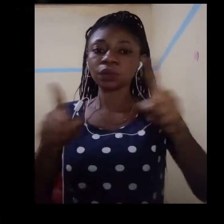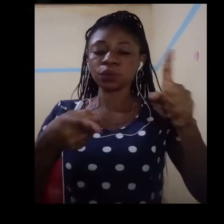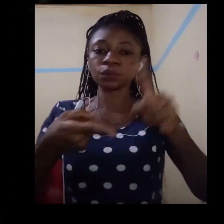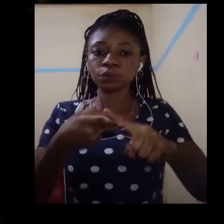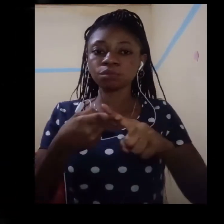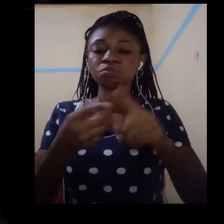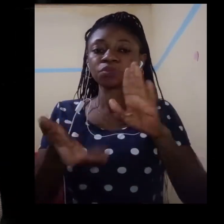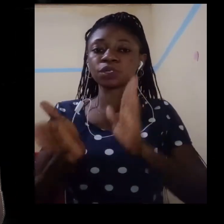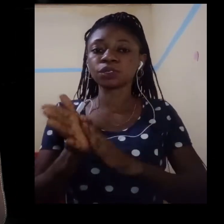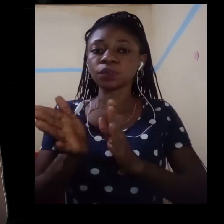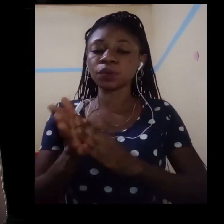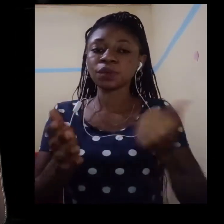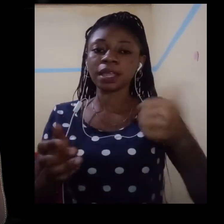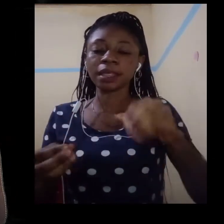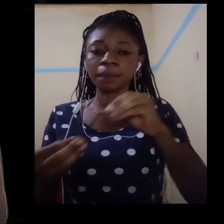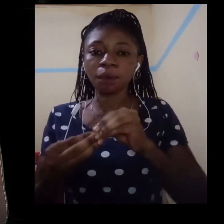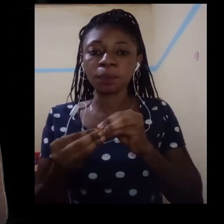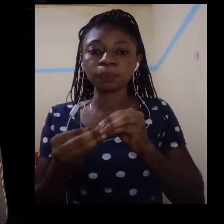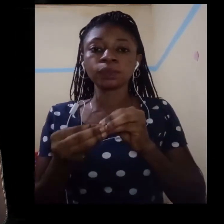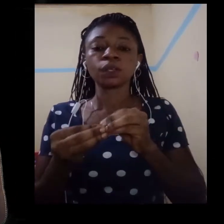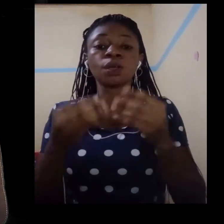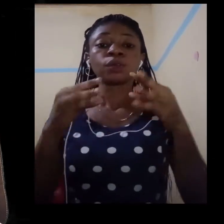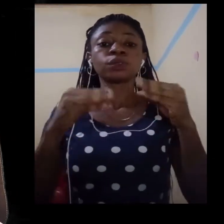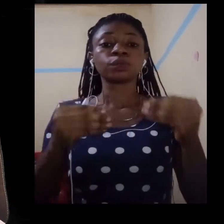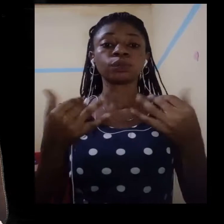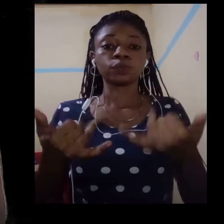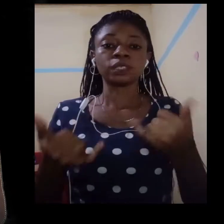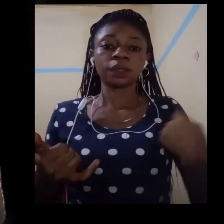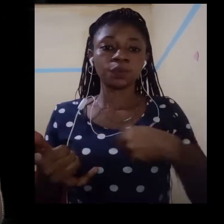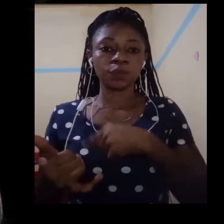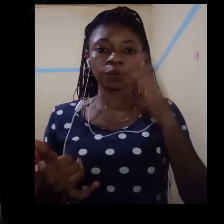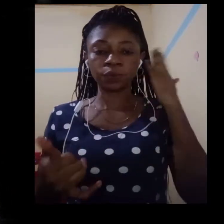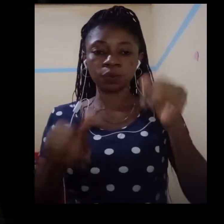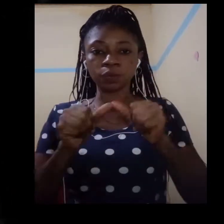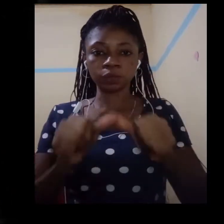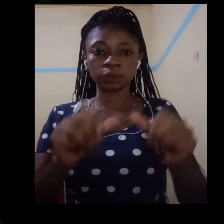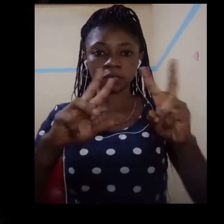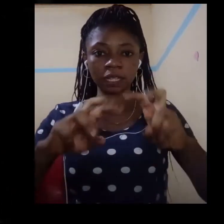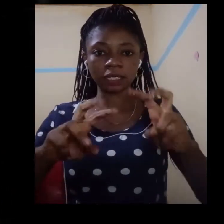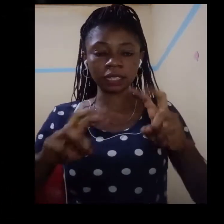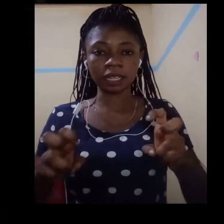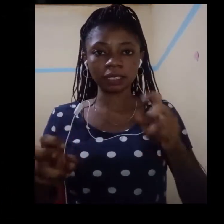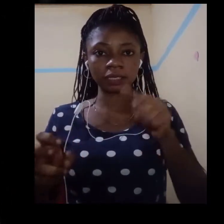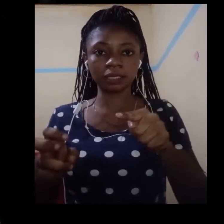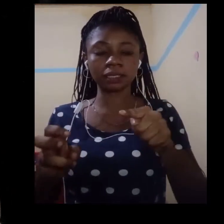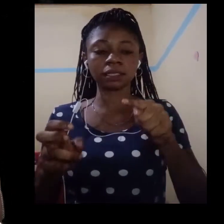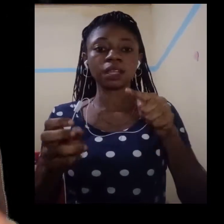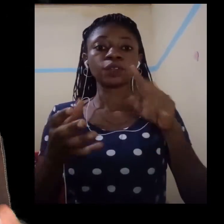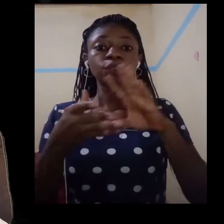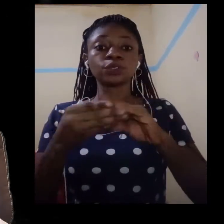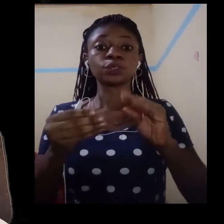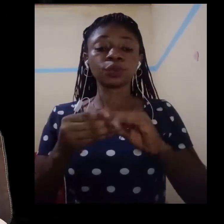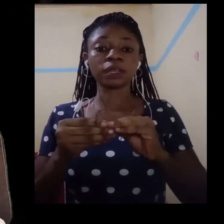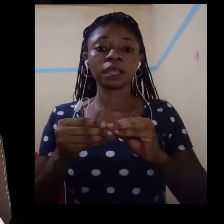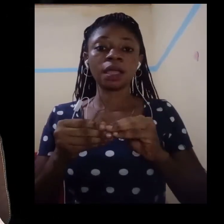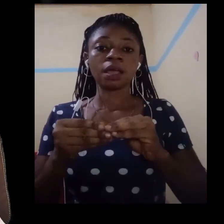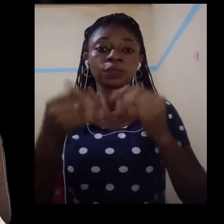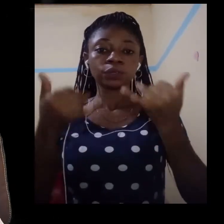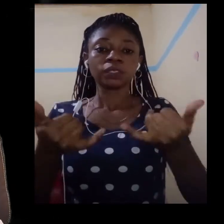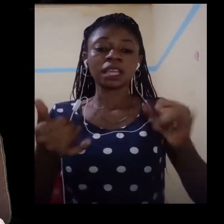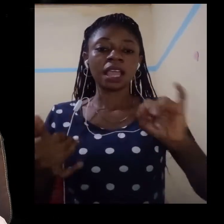are continuing in looking at Aisha's story, and today I'm gonna be taking you